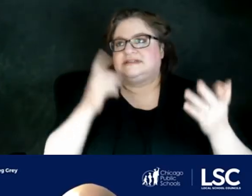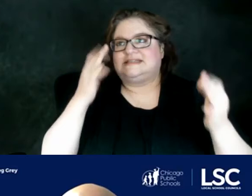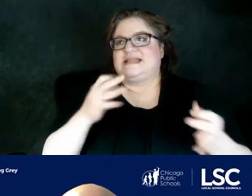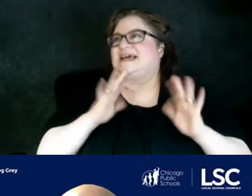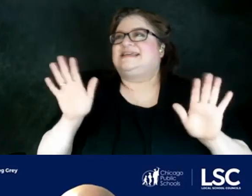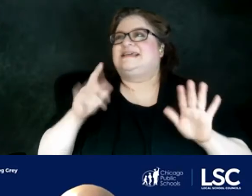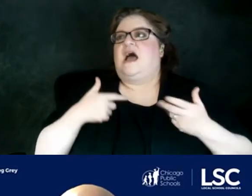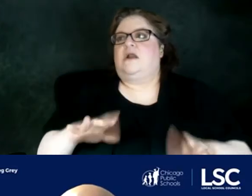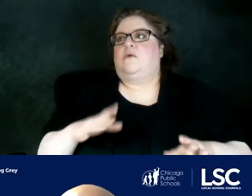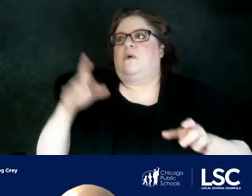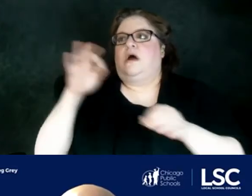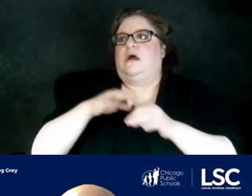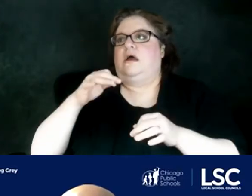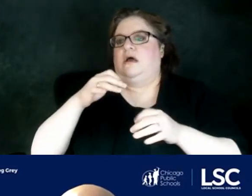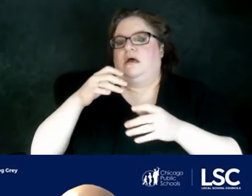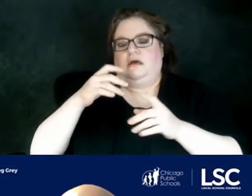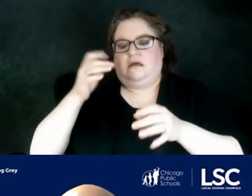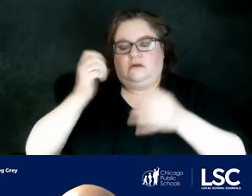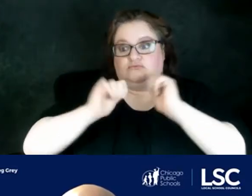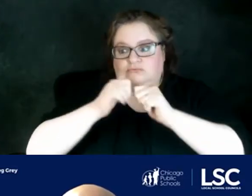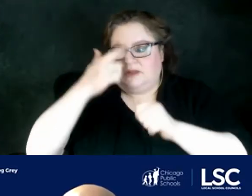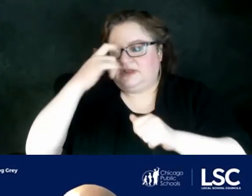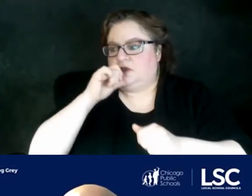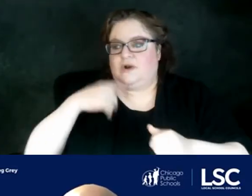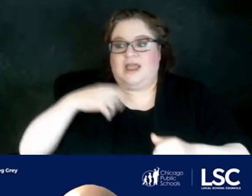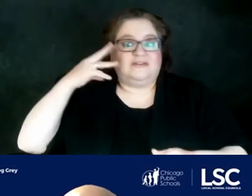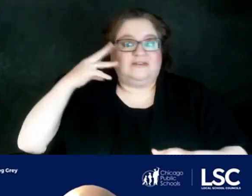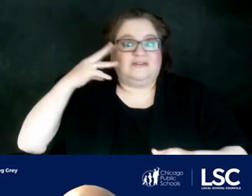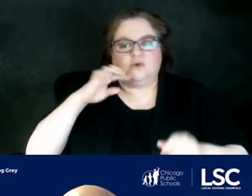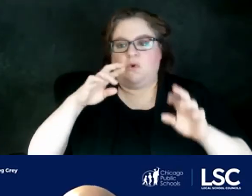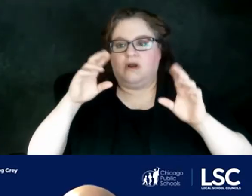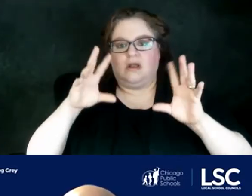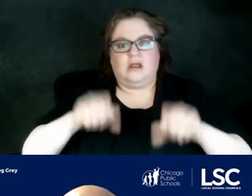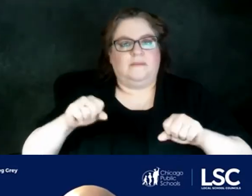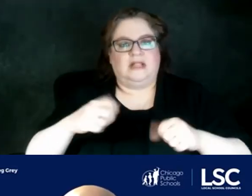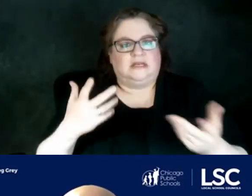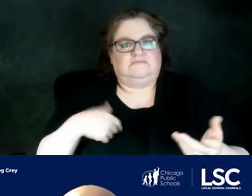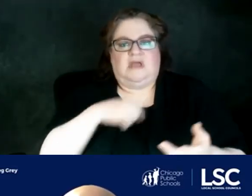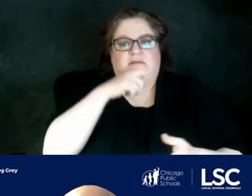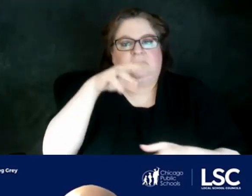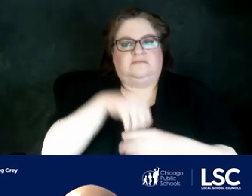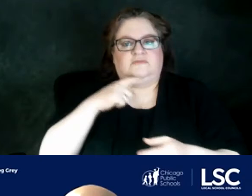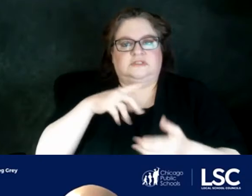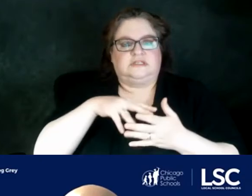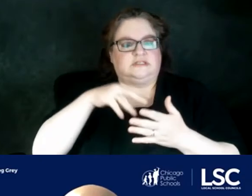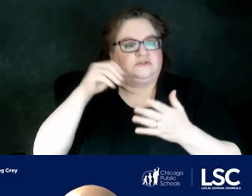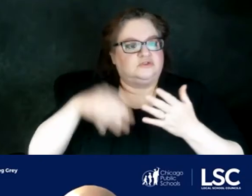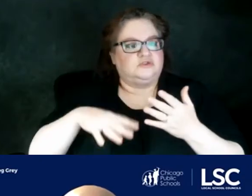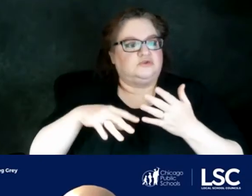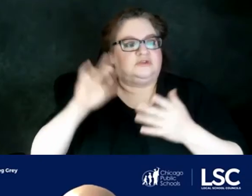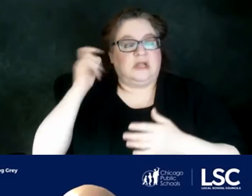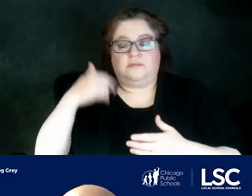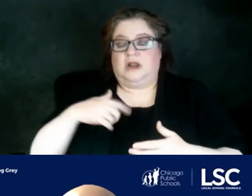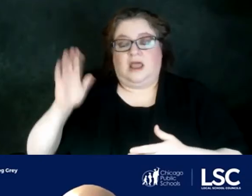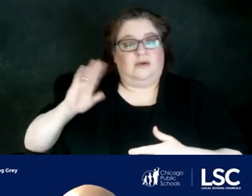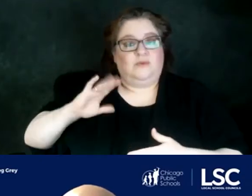have the experience or you don't think you have the ability. You know, I'm not in student government. I wasn't in student government